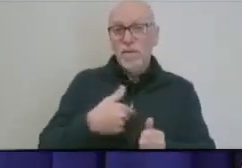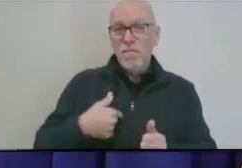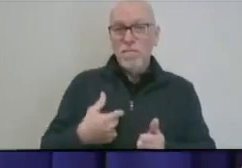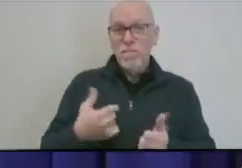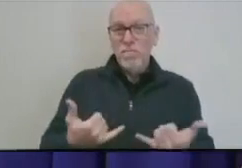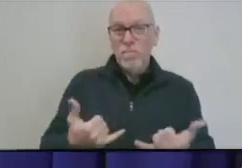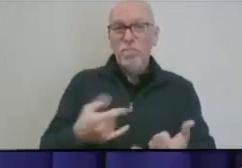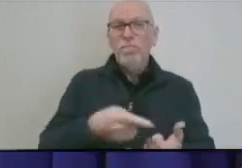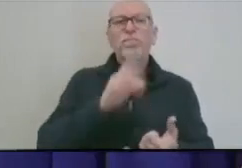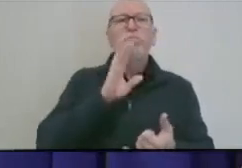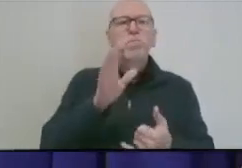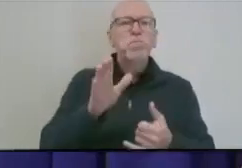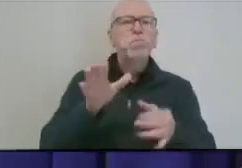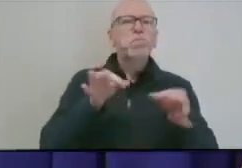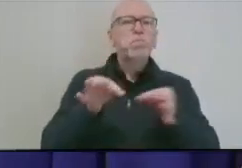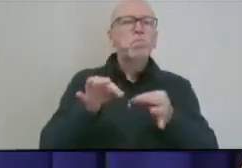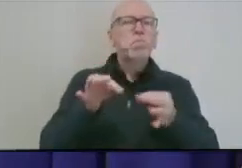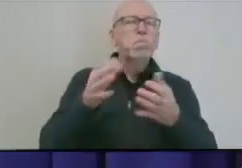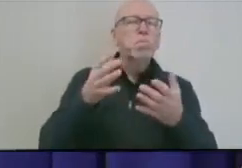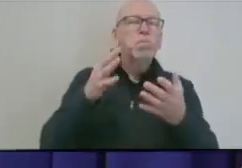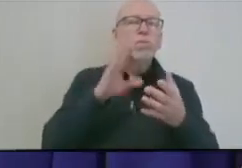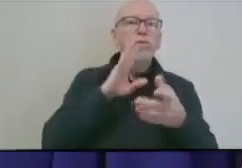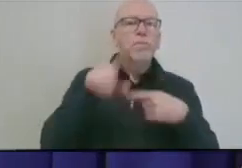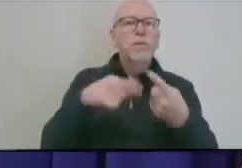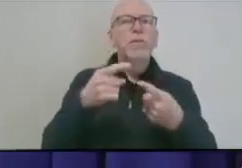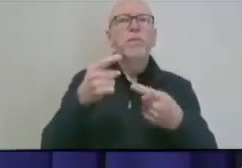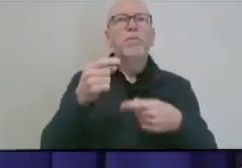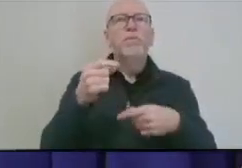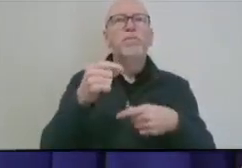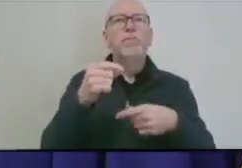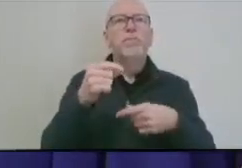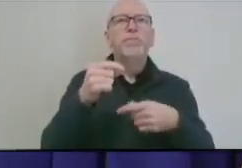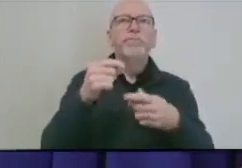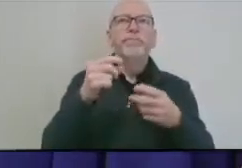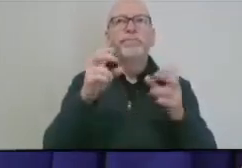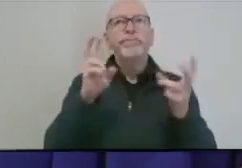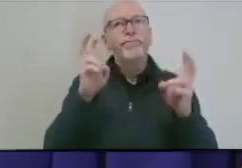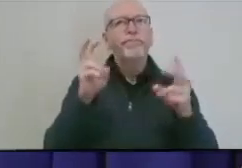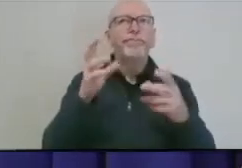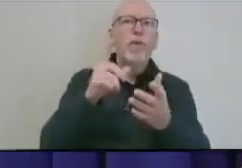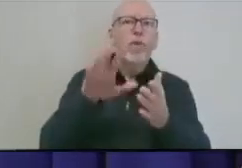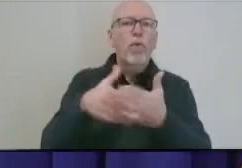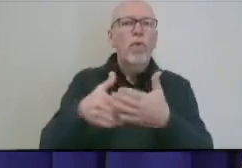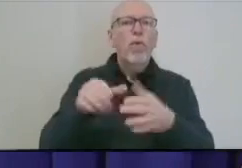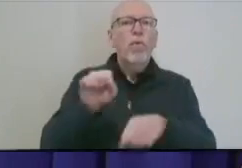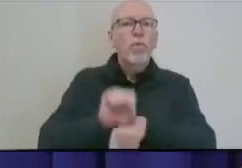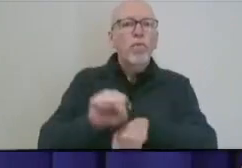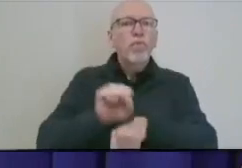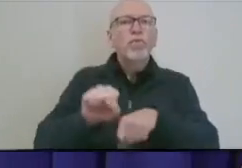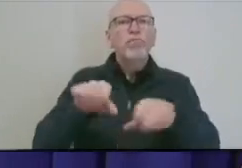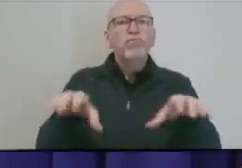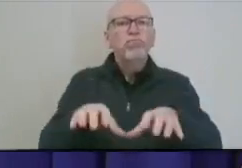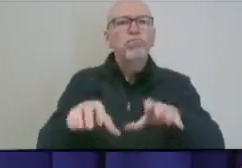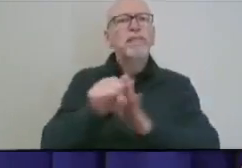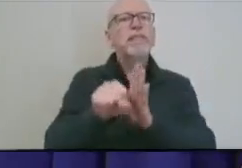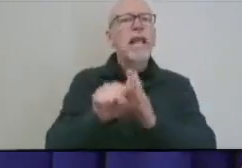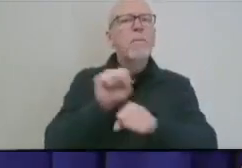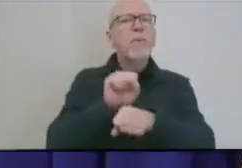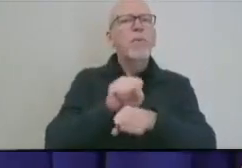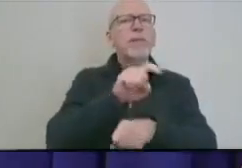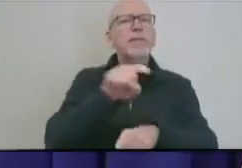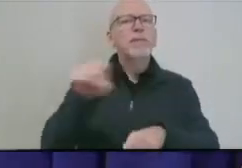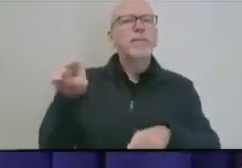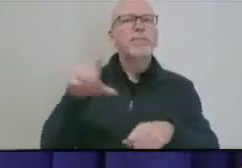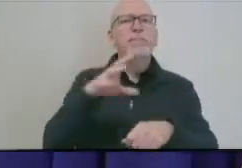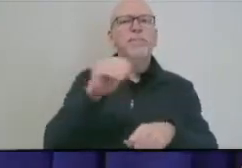give us kind of a sneak peek behind the scenes, so to speak, about all the work that all the state employees and all